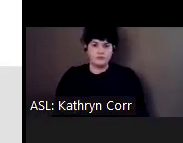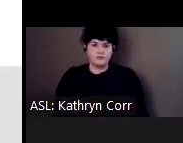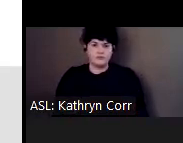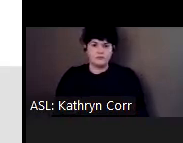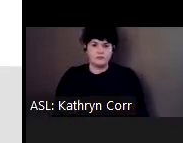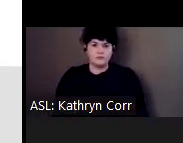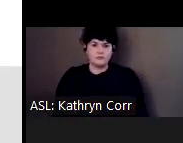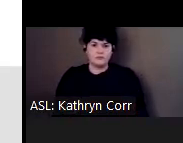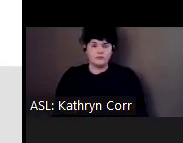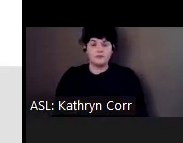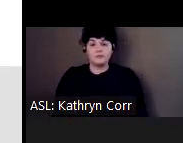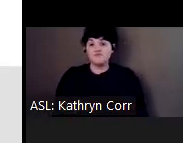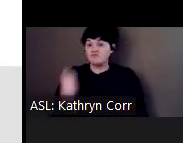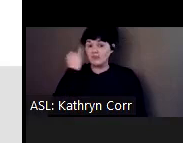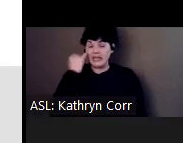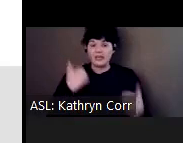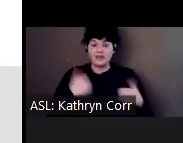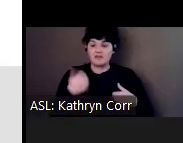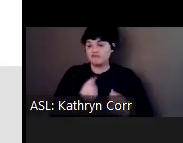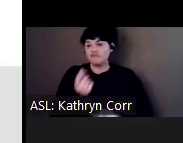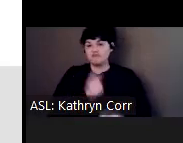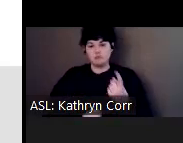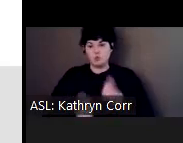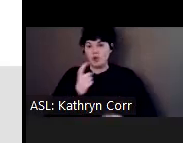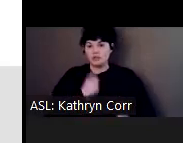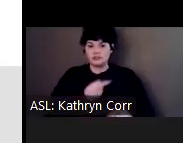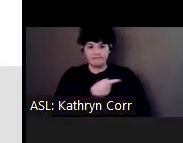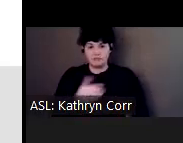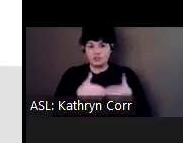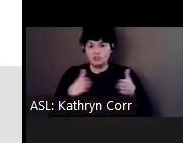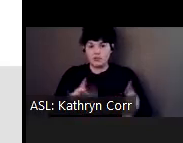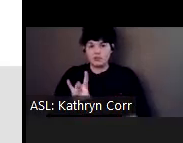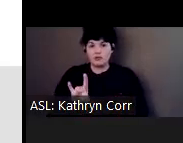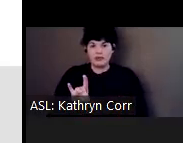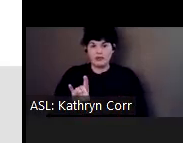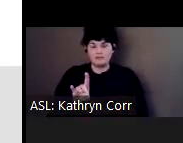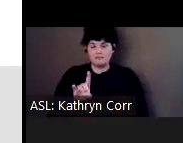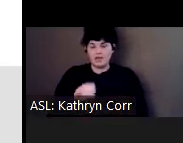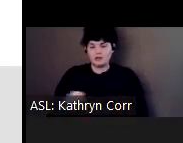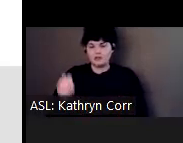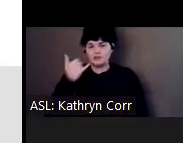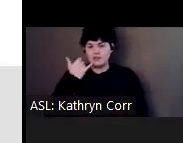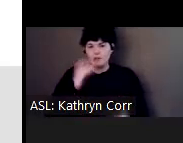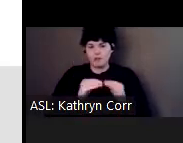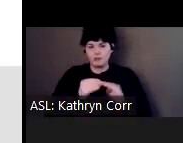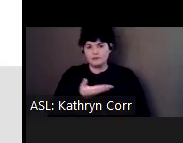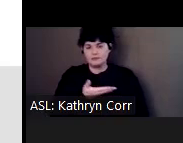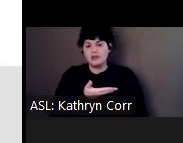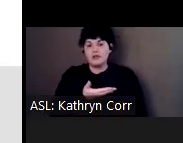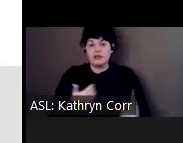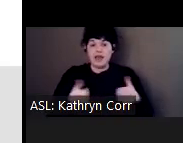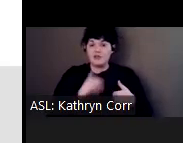And then if there's questions, there's their general 800 number. And they also have a very specific